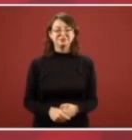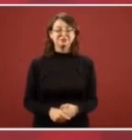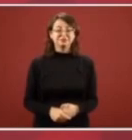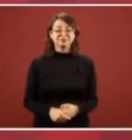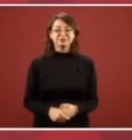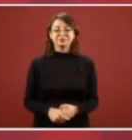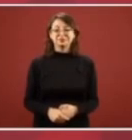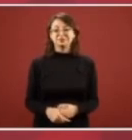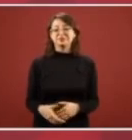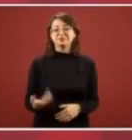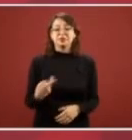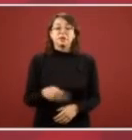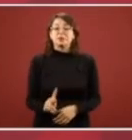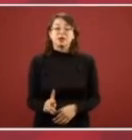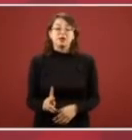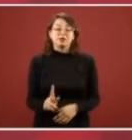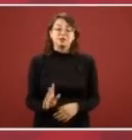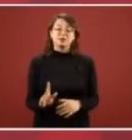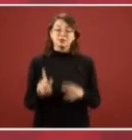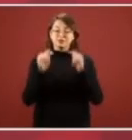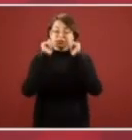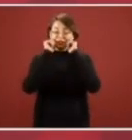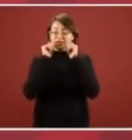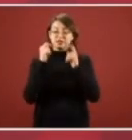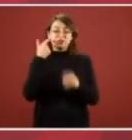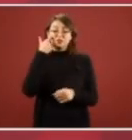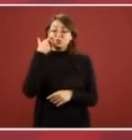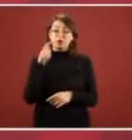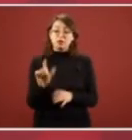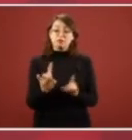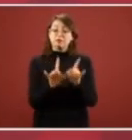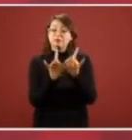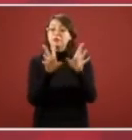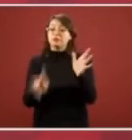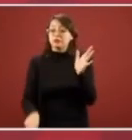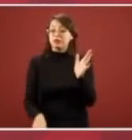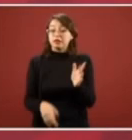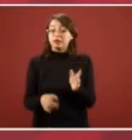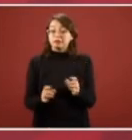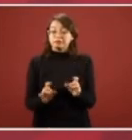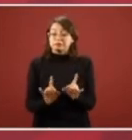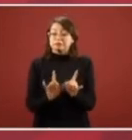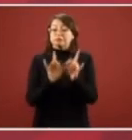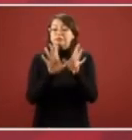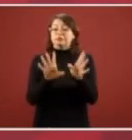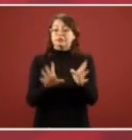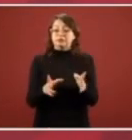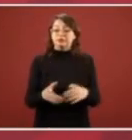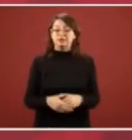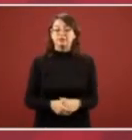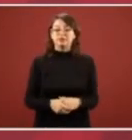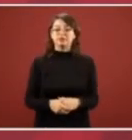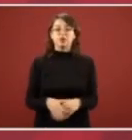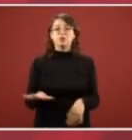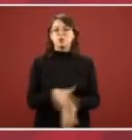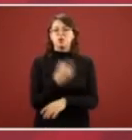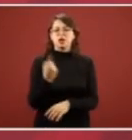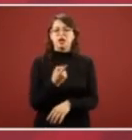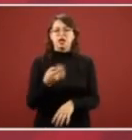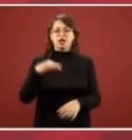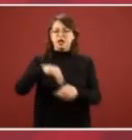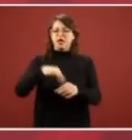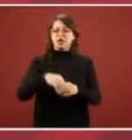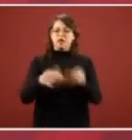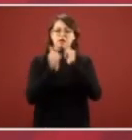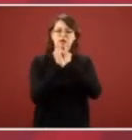Pero pues no queremos que, but we don't want it vaya a suceder eso, that no? That should happen here. Que pasaba en otras partes. It happened in